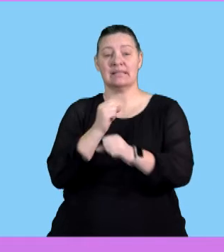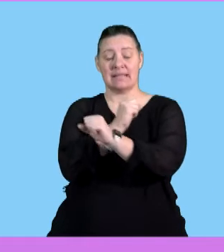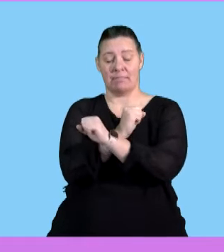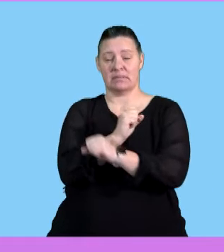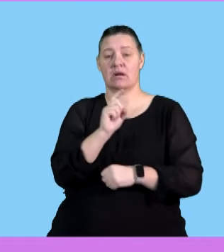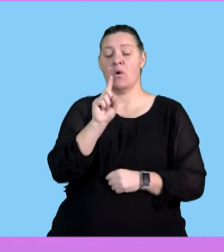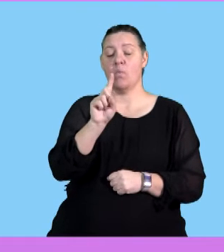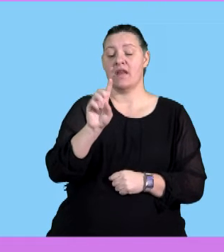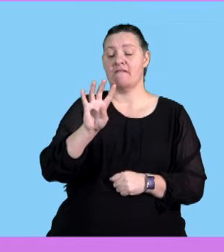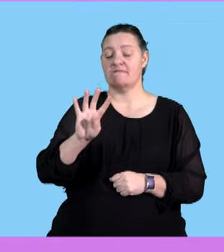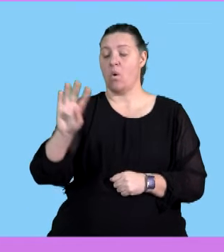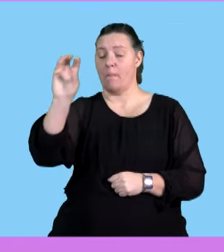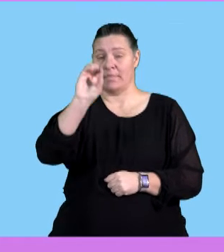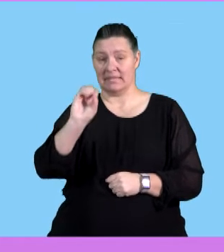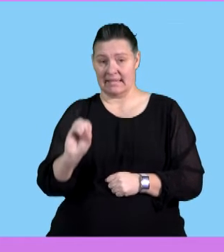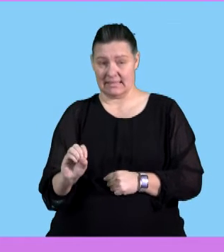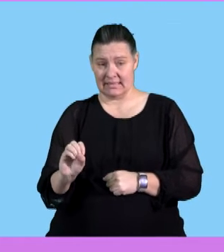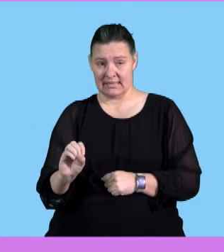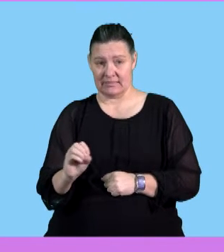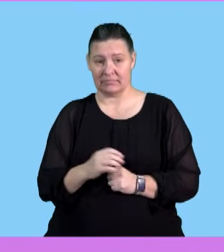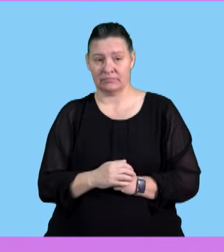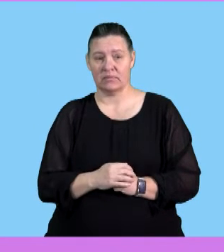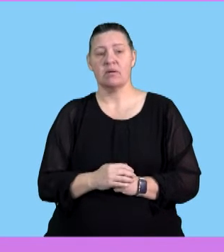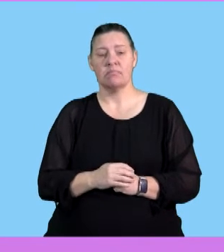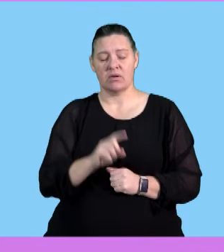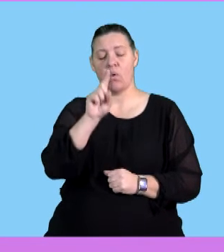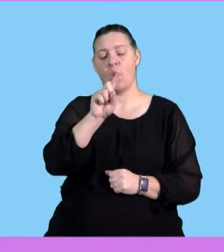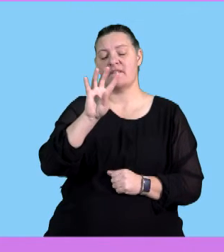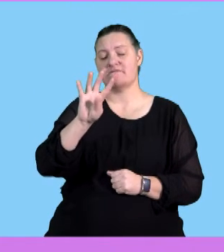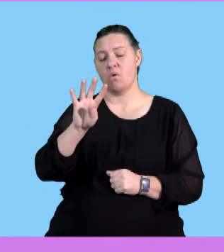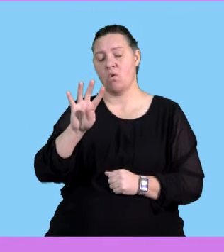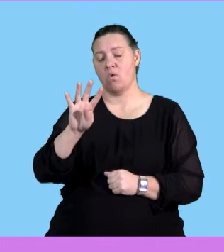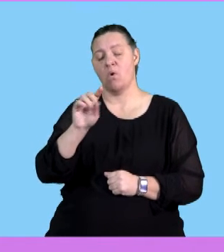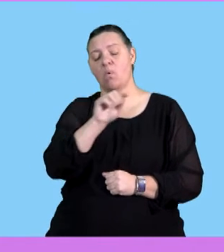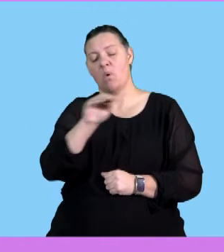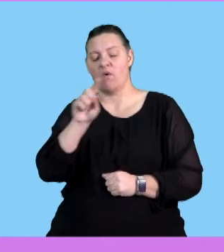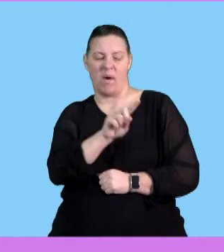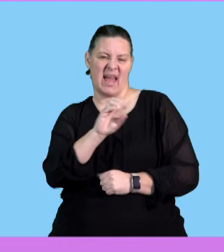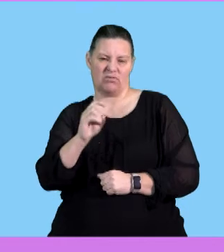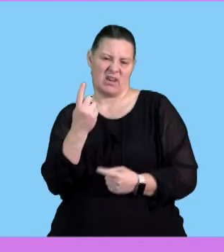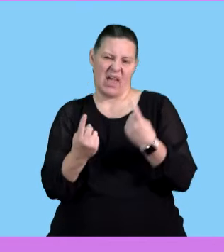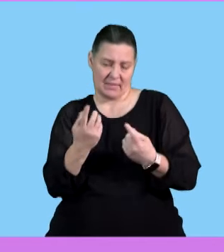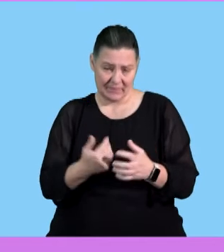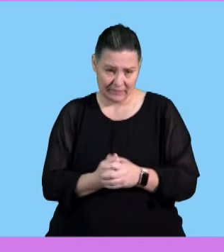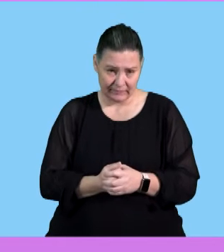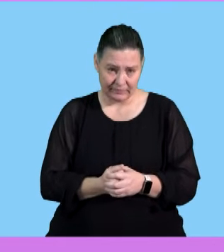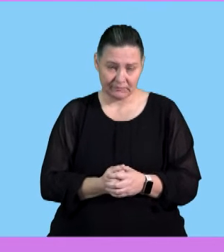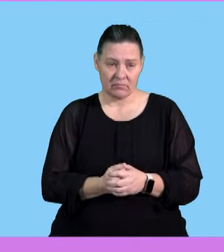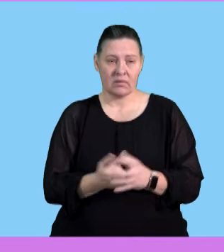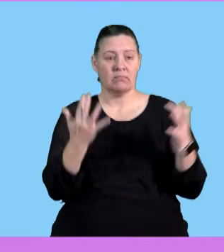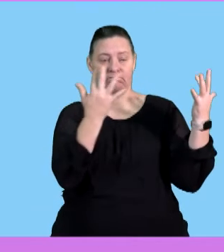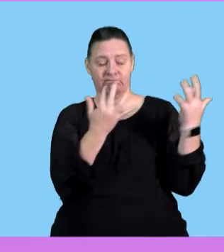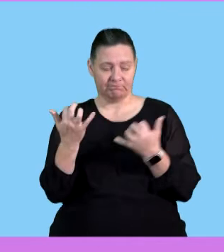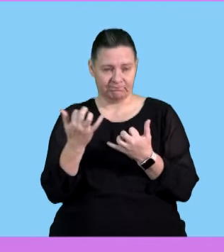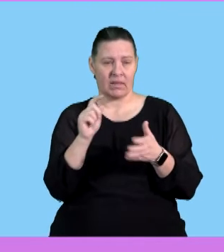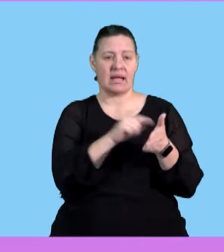an interest rate of 14%. So 14% can also be written as 14 over 100. So now